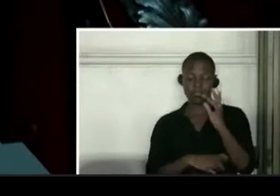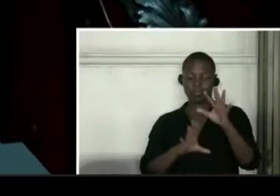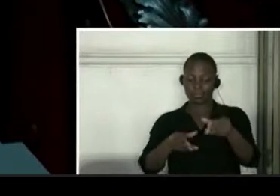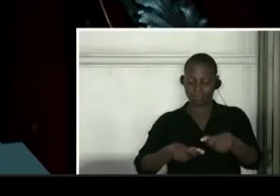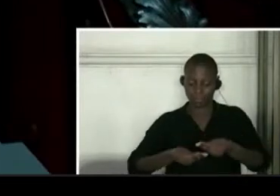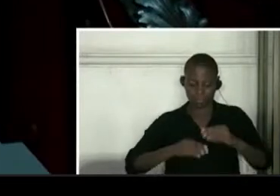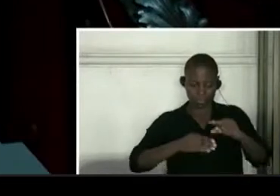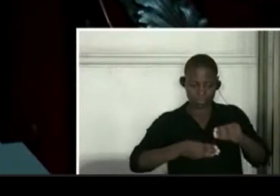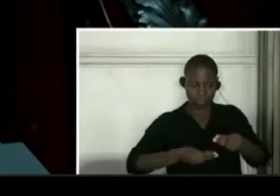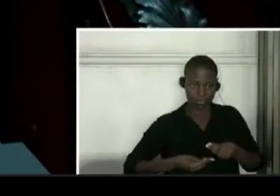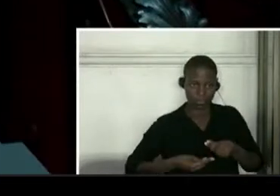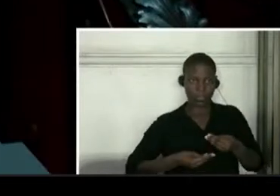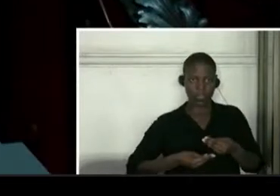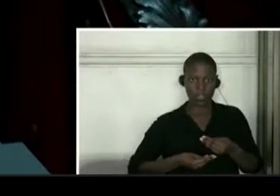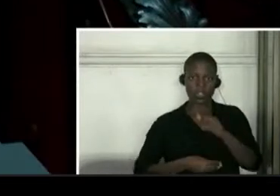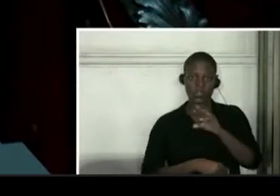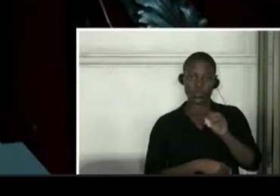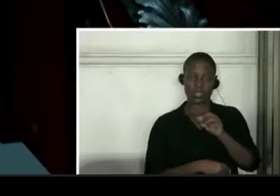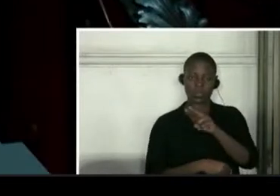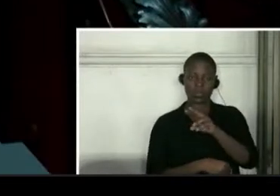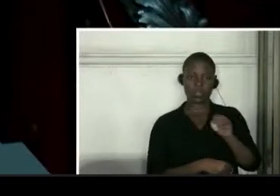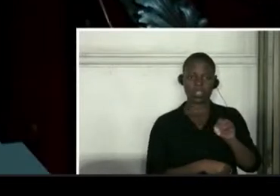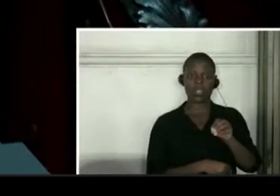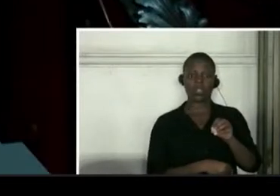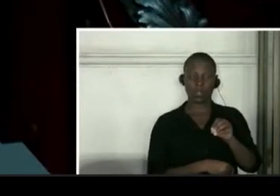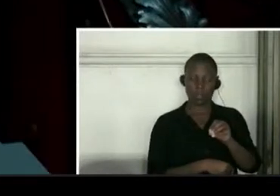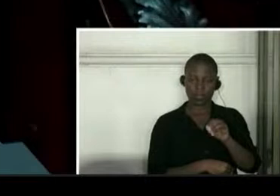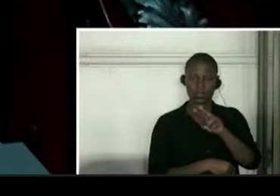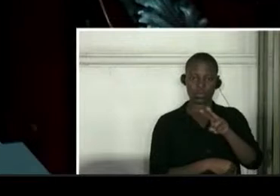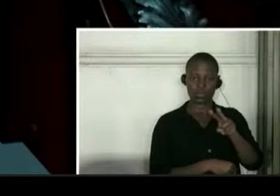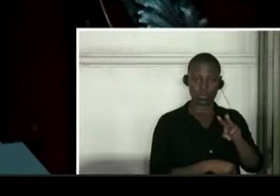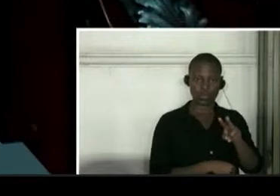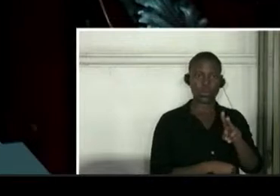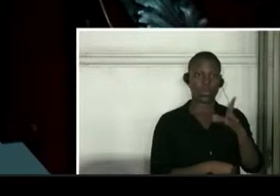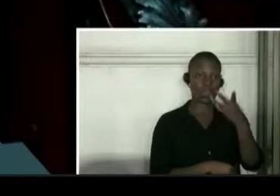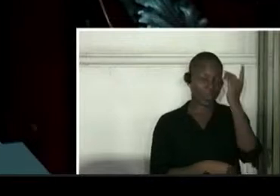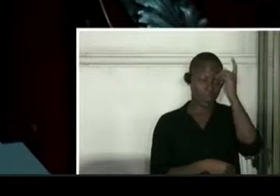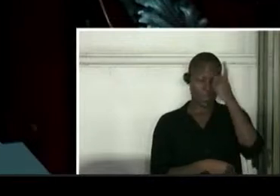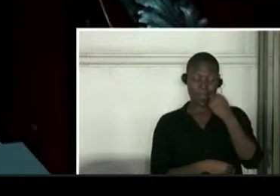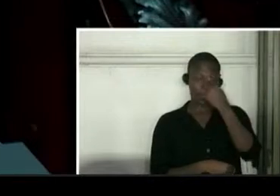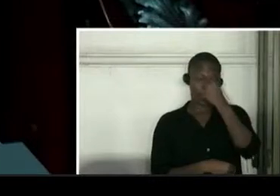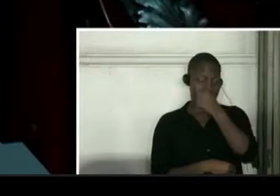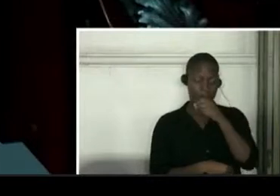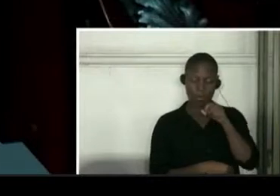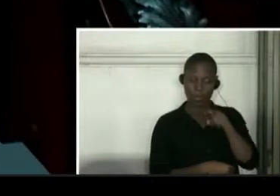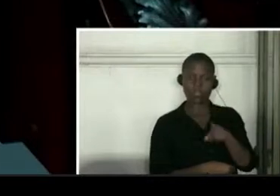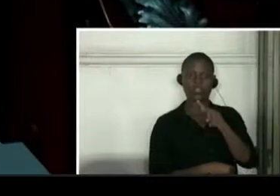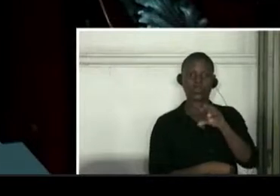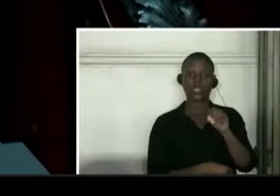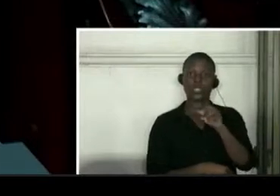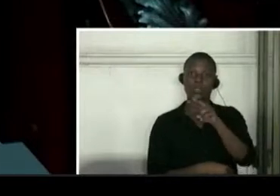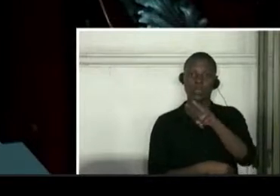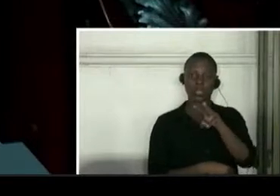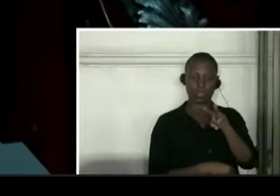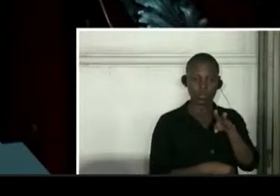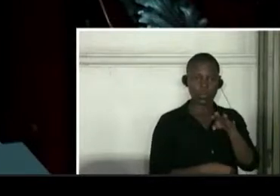budget and APP on the 7th of April 2022. This was to be considered a